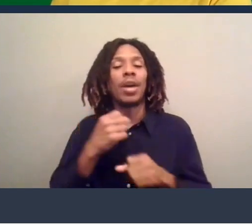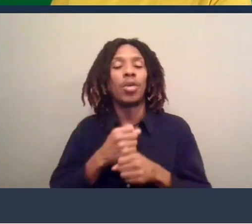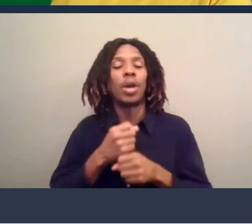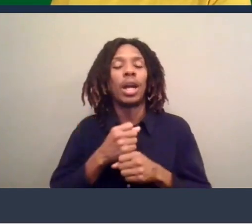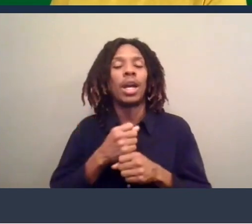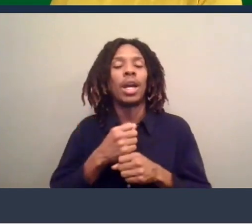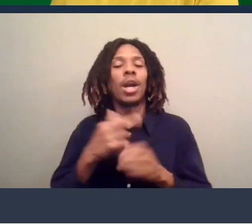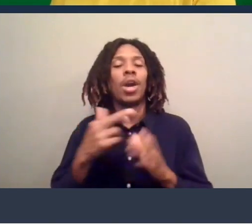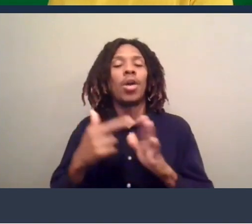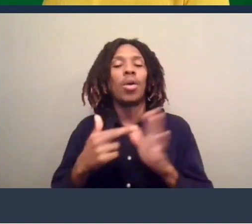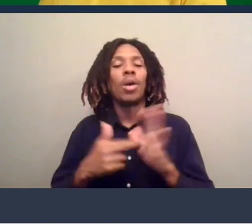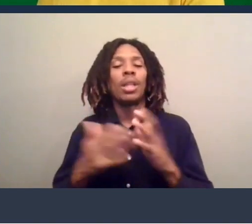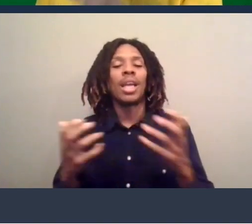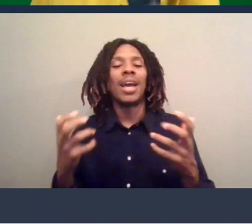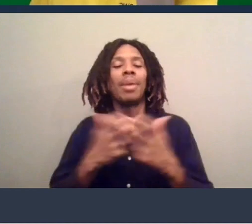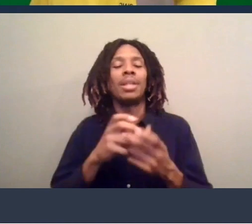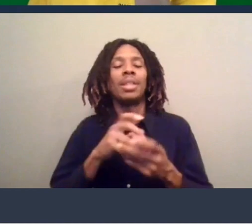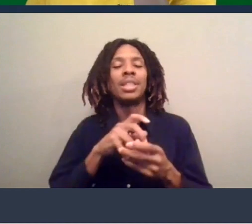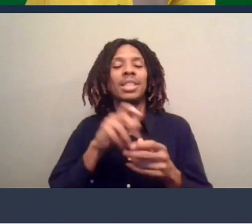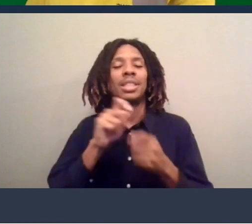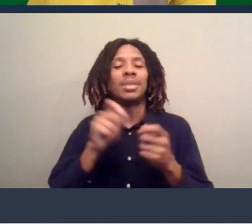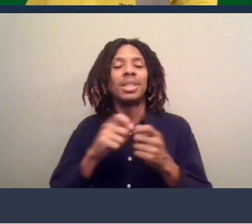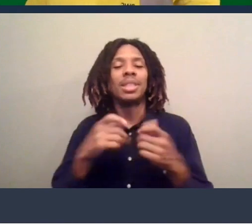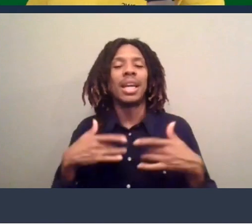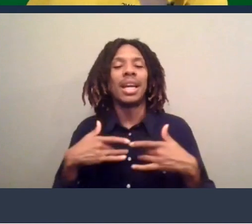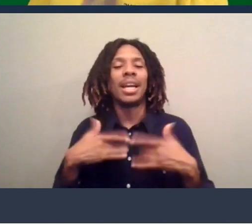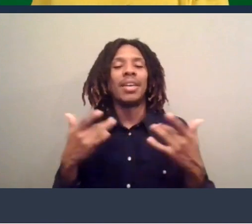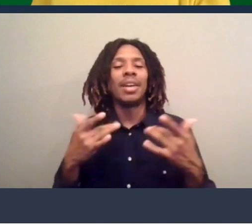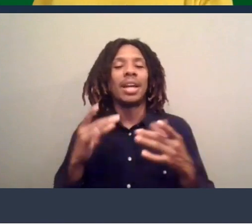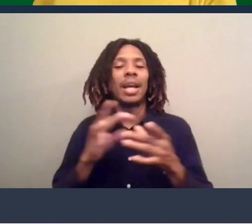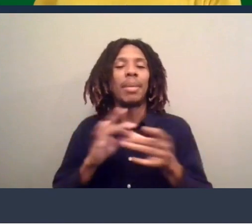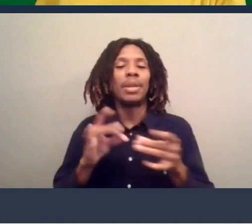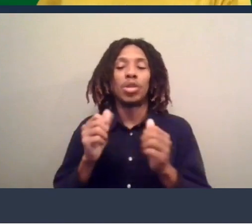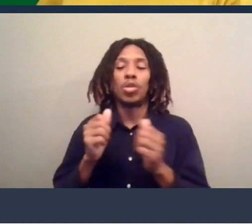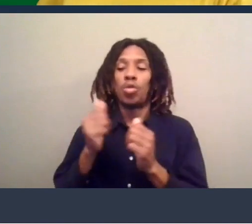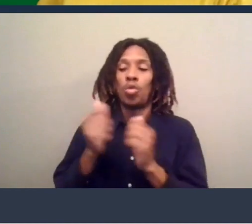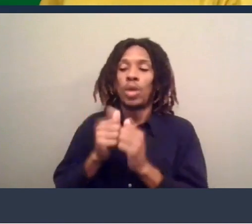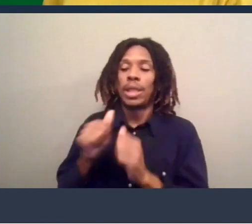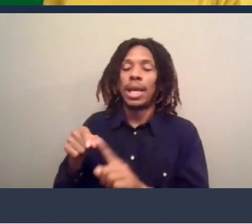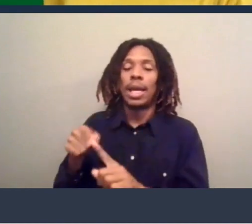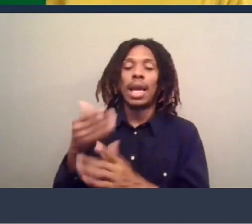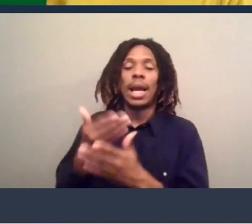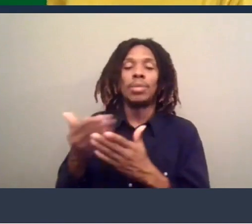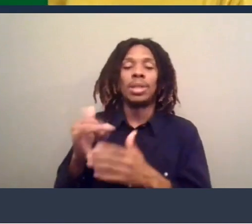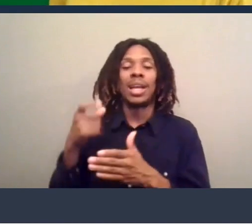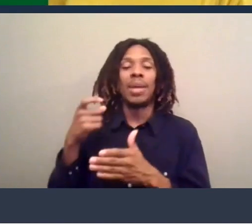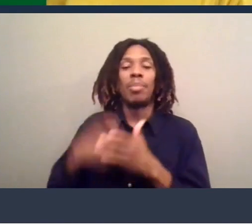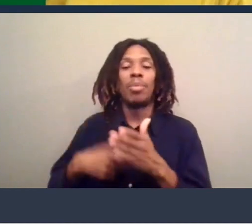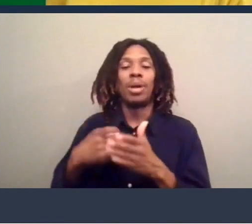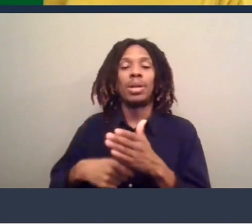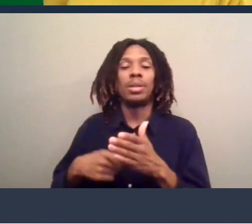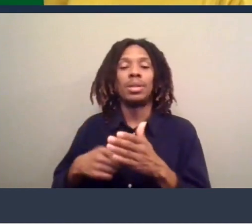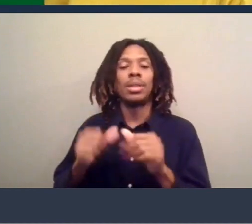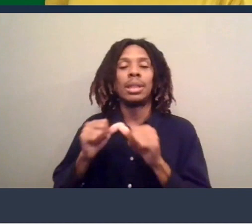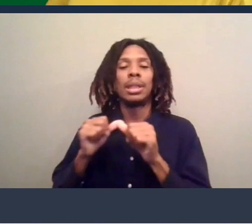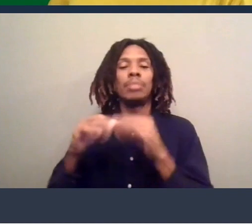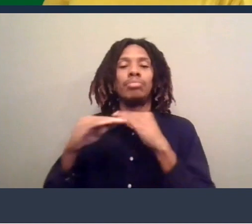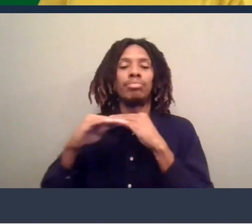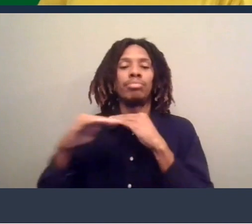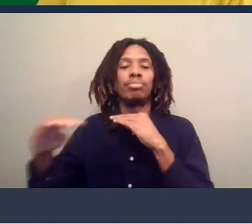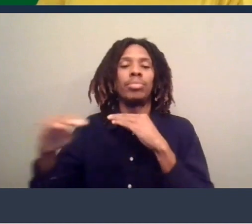specific event, a specific event message with an object. So that pricing is consistent with all